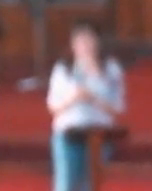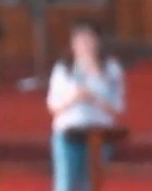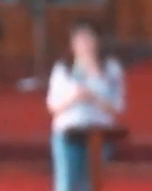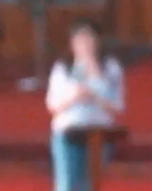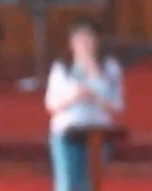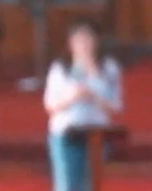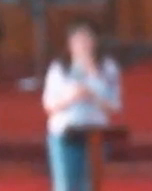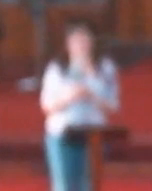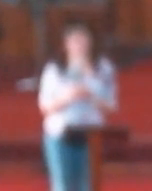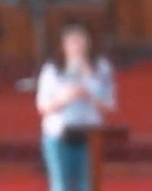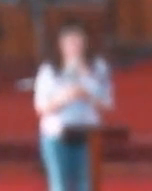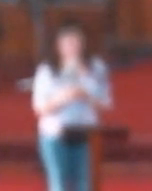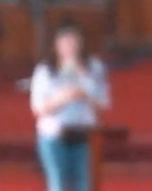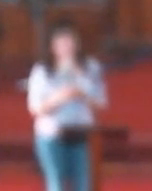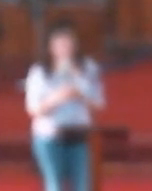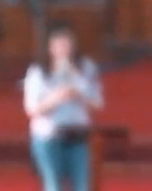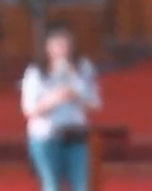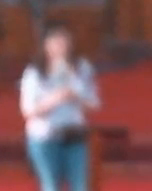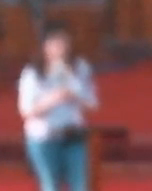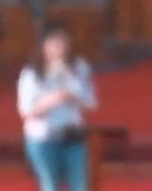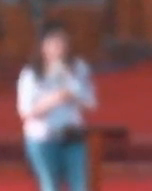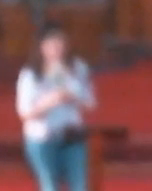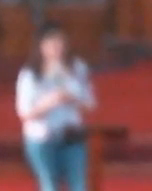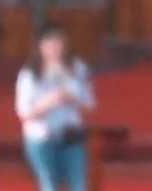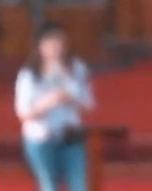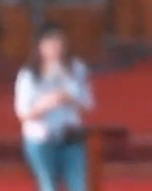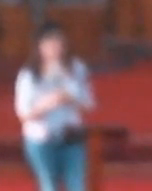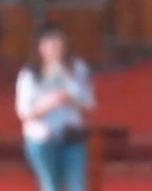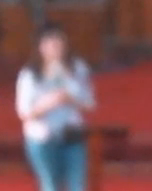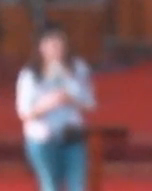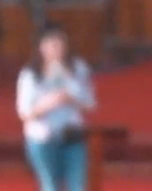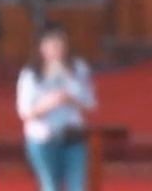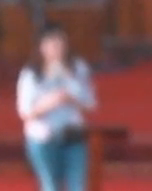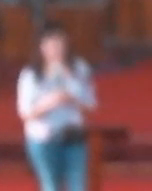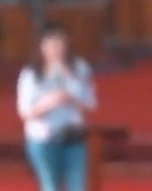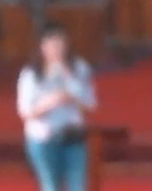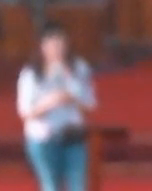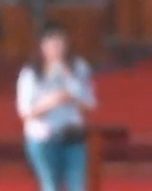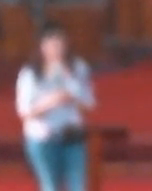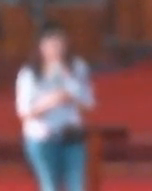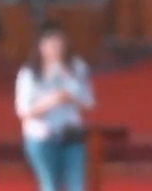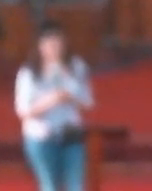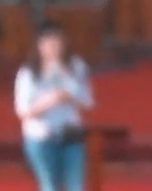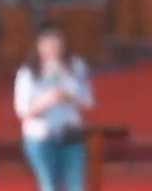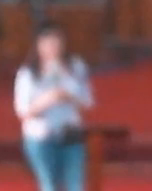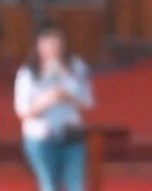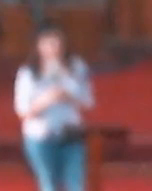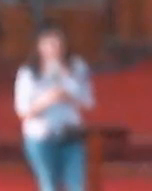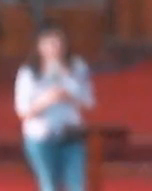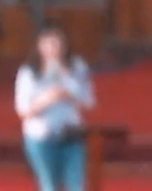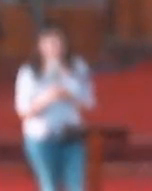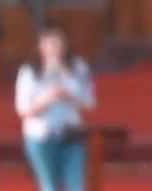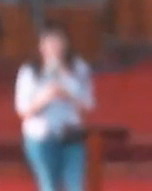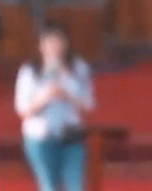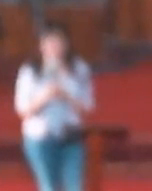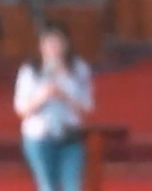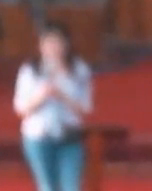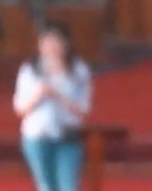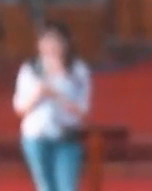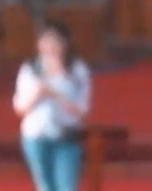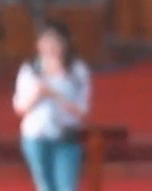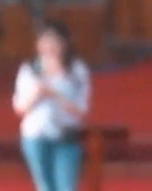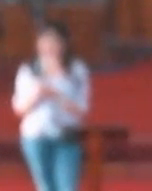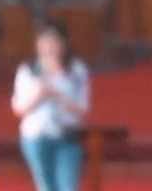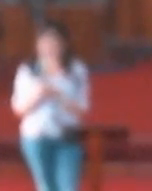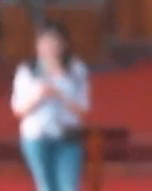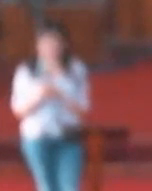empezamos con la lengua renovada y es pidiéndole a Dios que tome nuestra lengua y la renueve, la haga nueva. And a few weeks ago